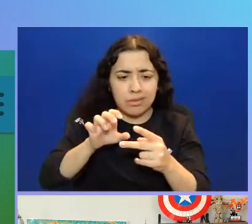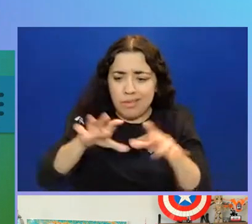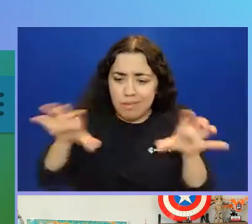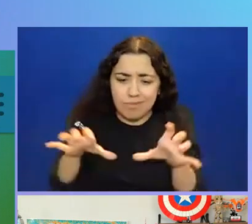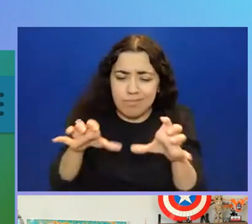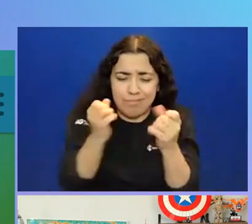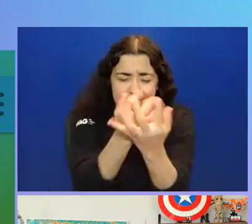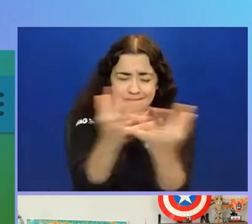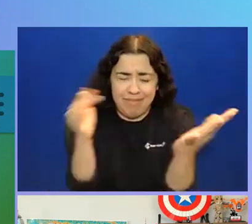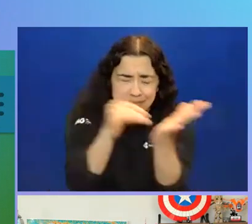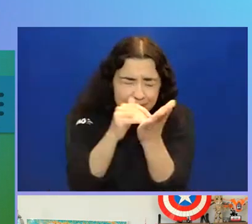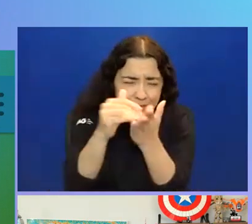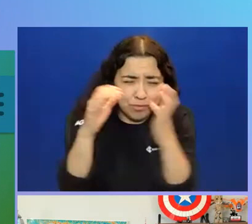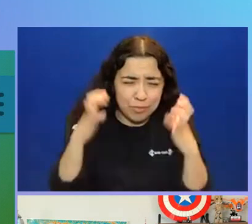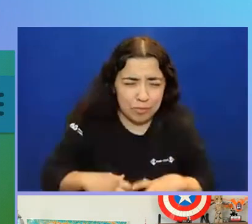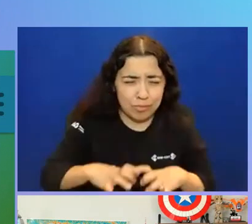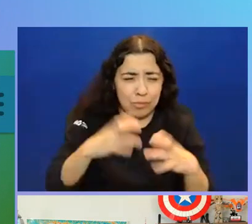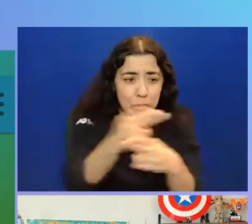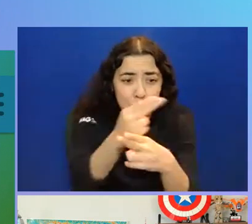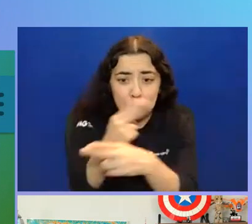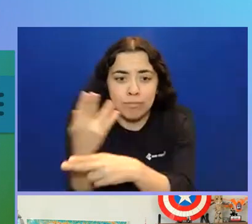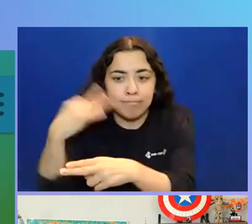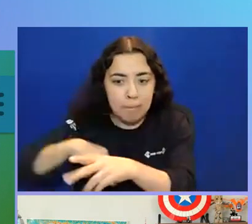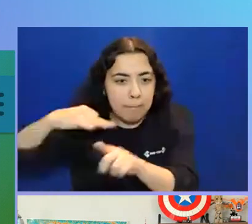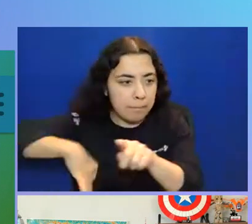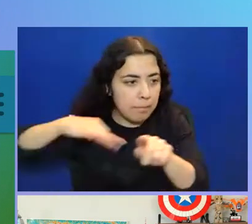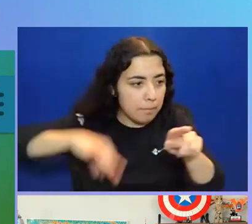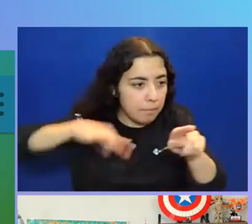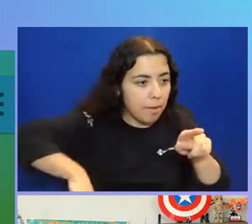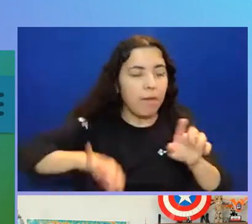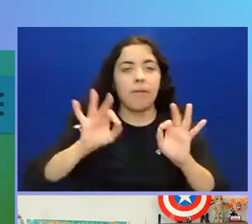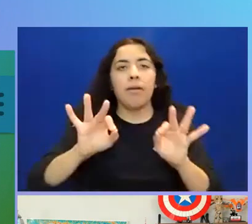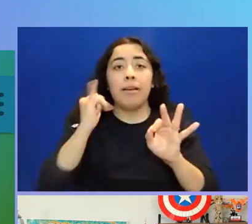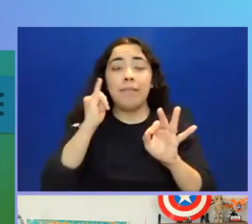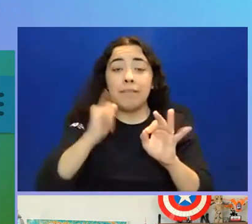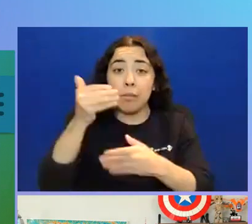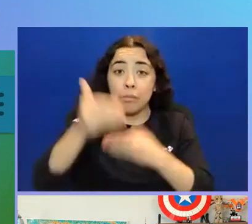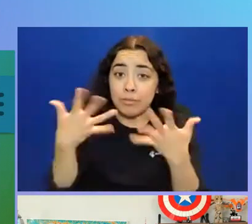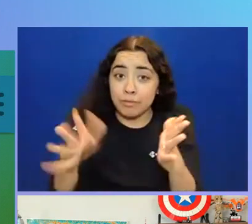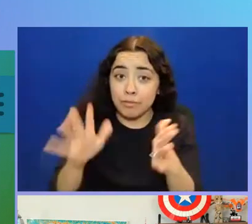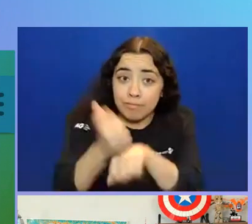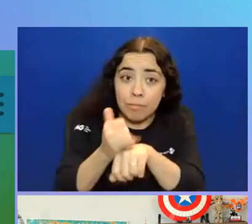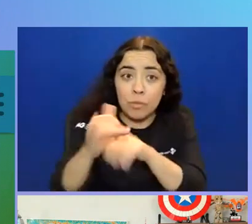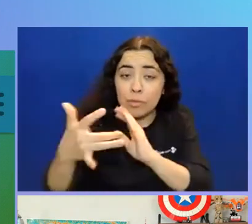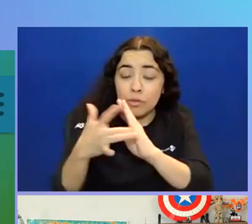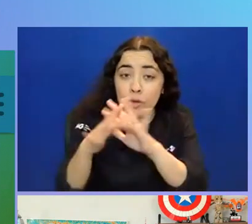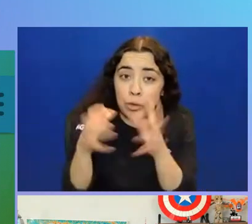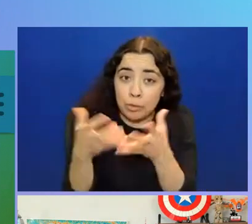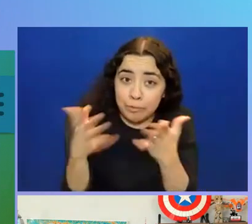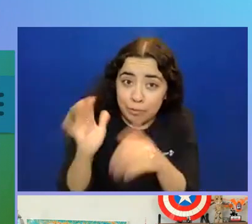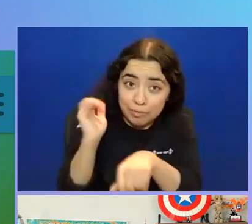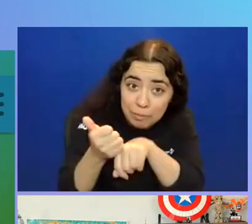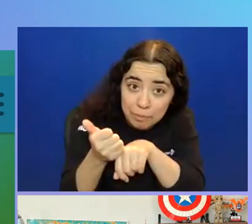people using it, right? And so if you have one of these change management processes in your technology group, there's a